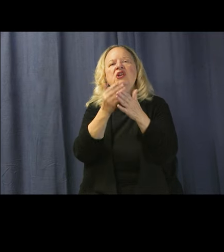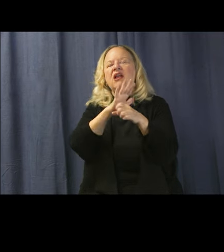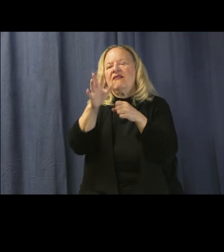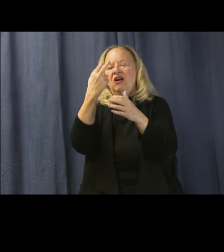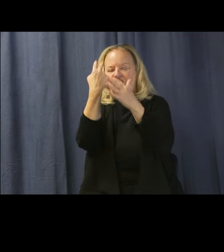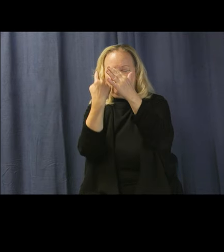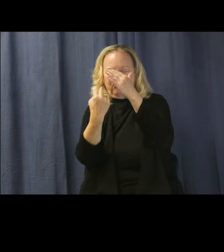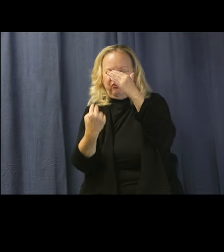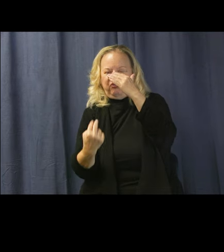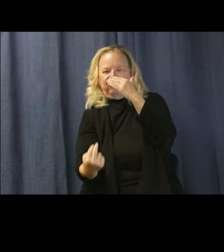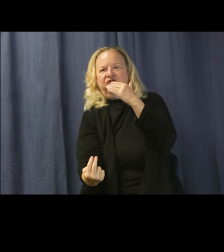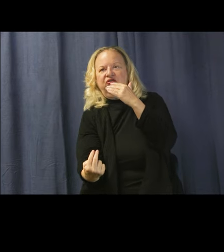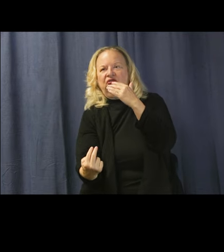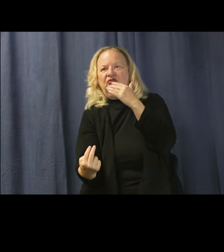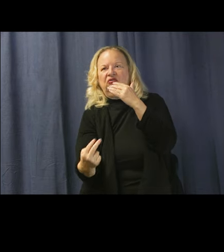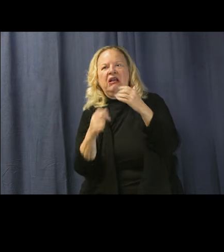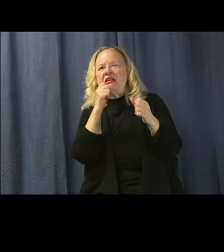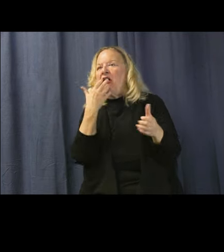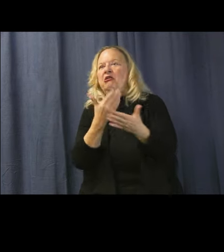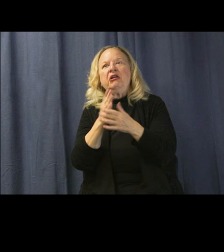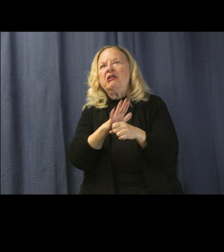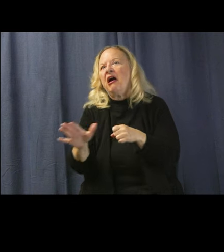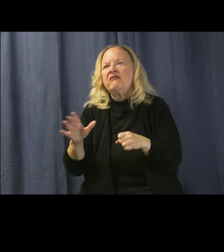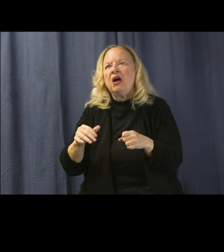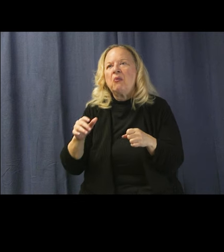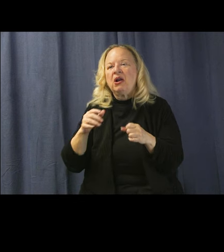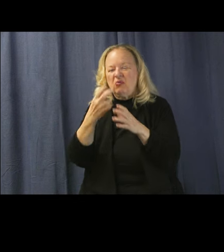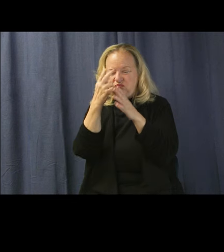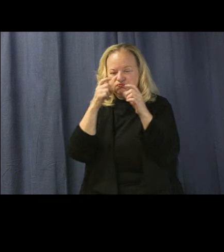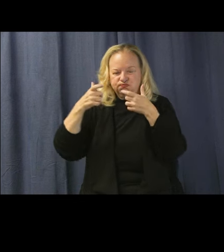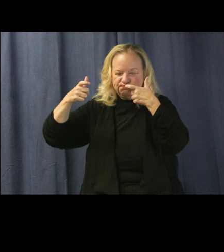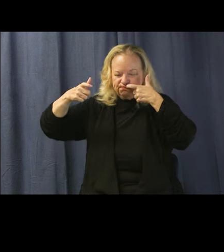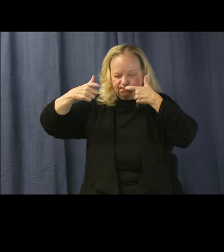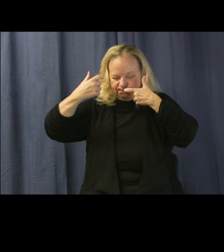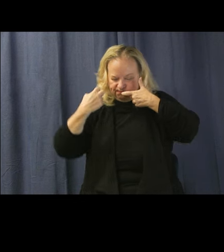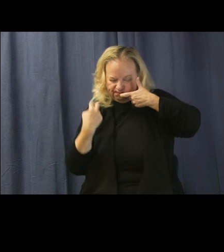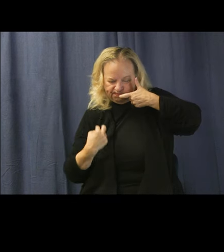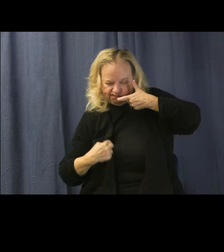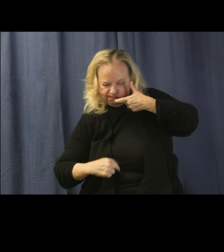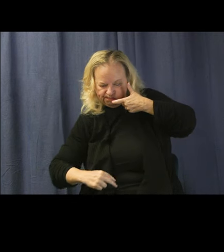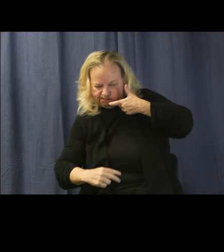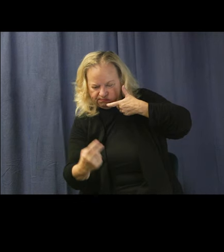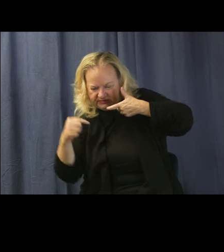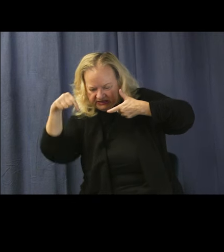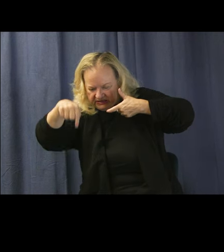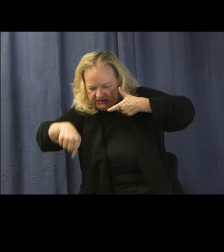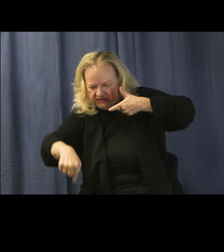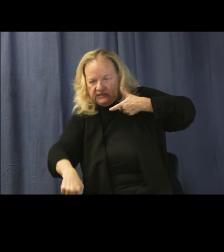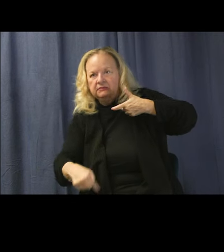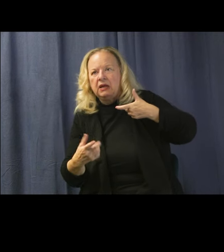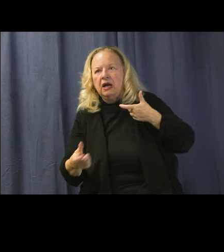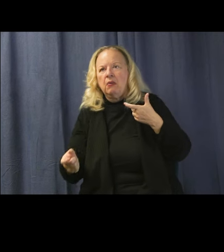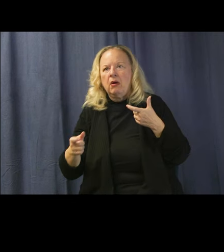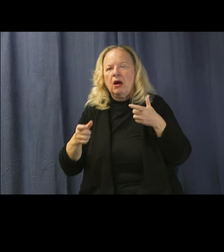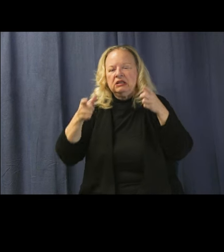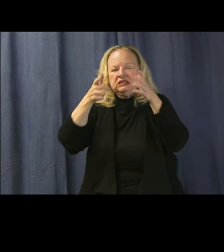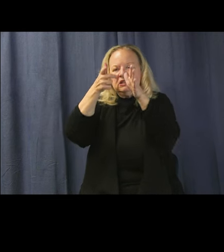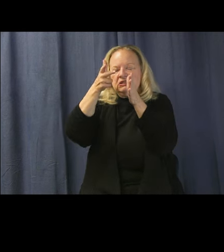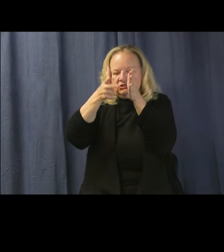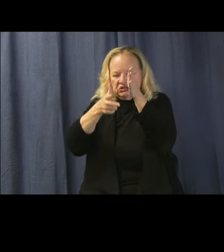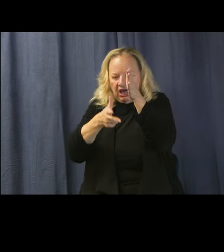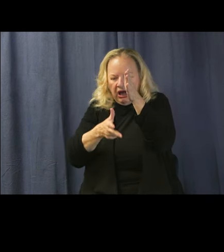going to snorkel. And I say, that's not good enough, I want to go scuba diving. And others go, forget that, I'm going in a